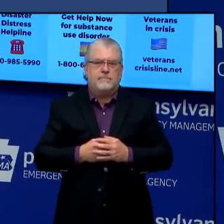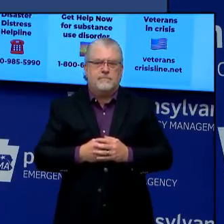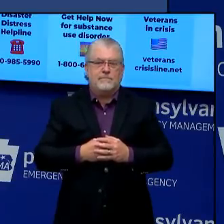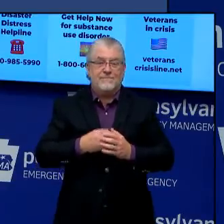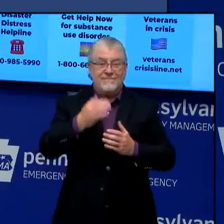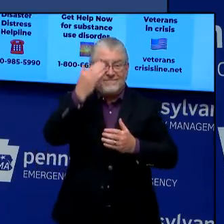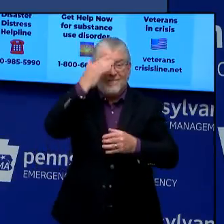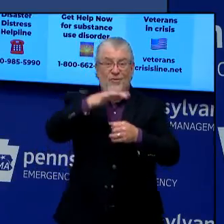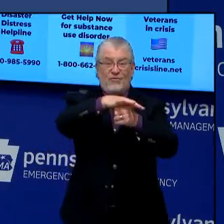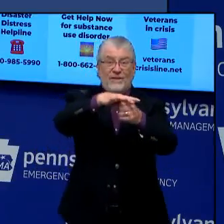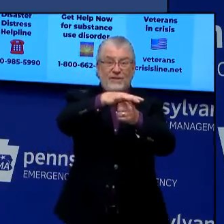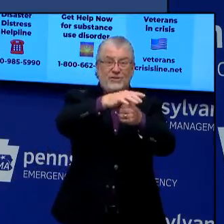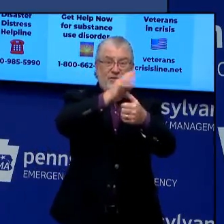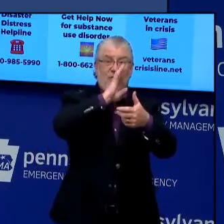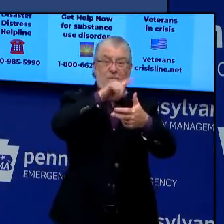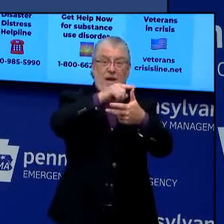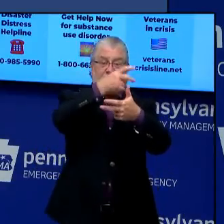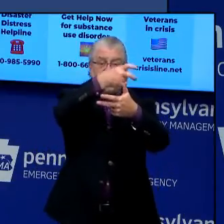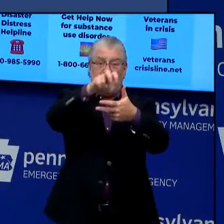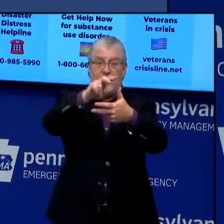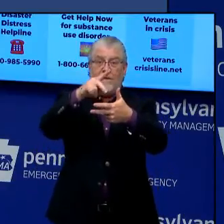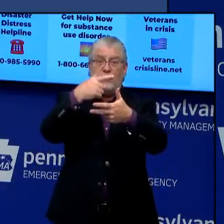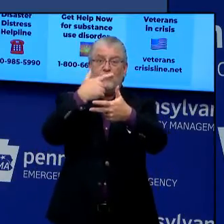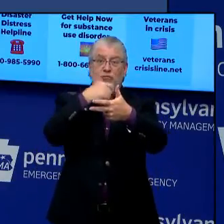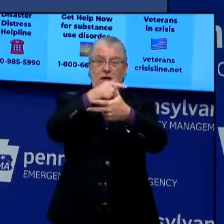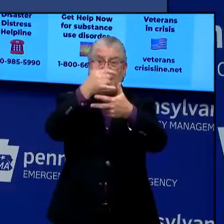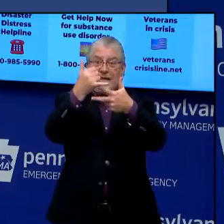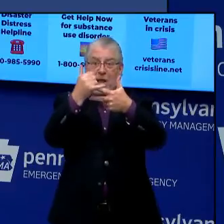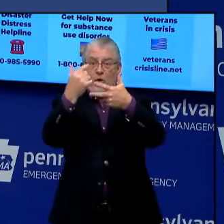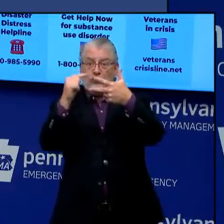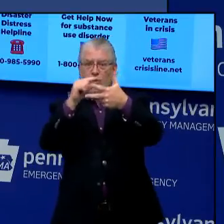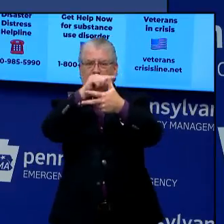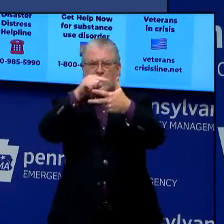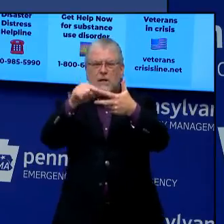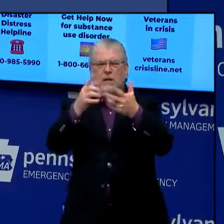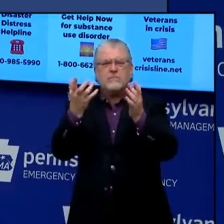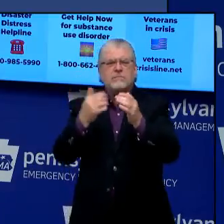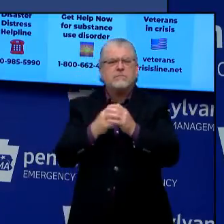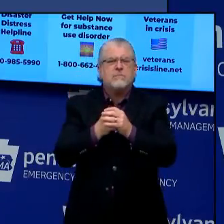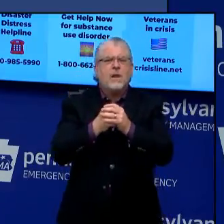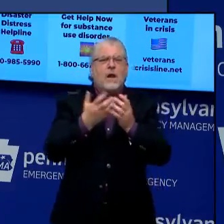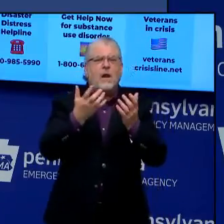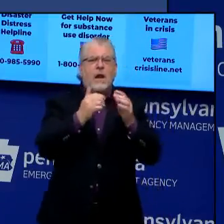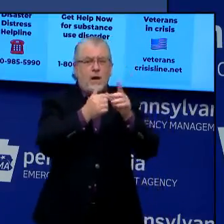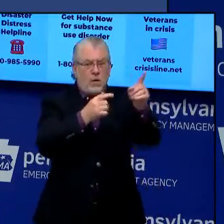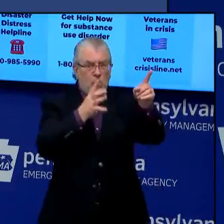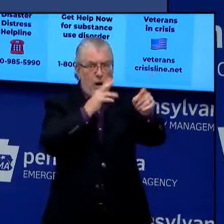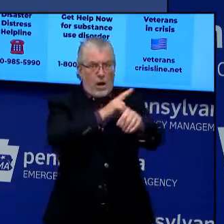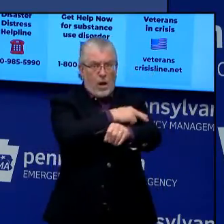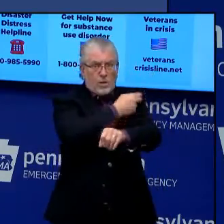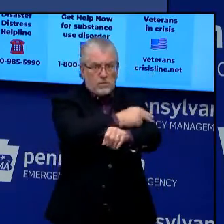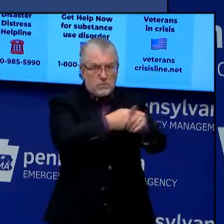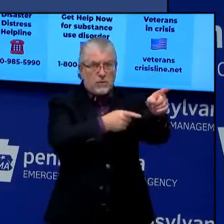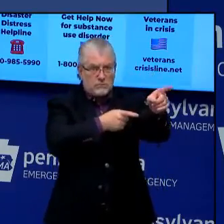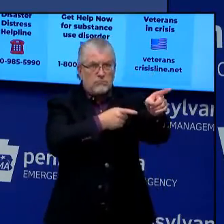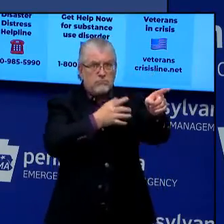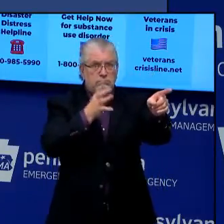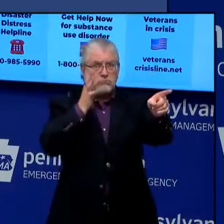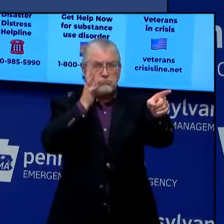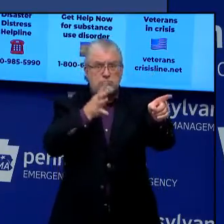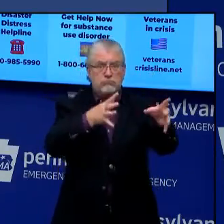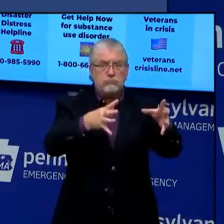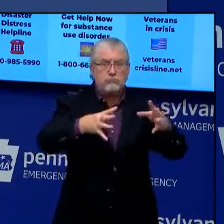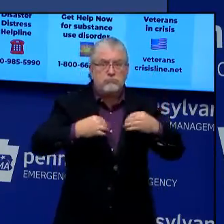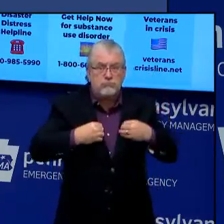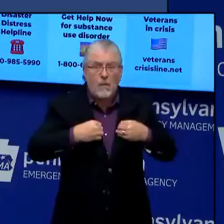next, will hospitals surge capacity and bed availability be considered? It will. And that's one of the reasons, actually,